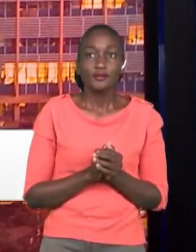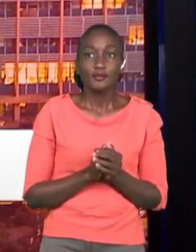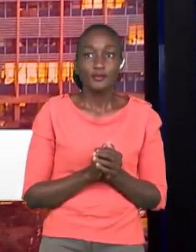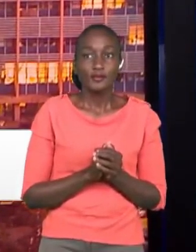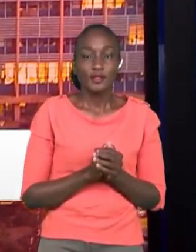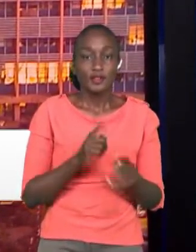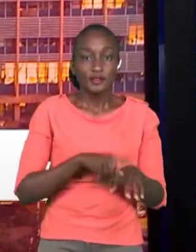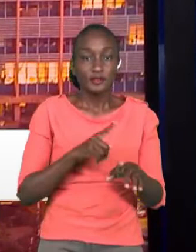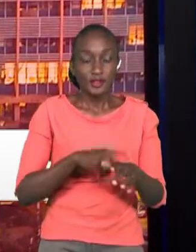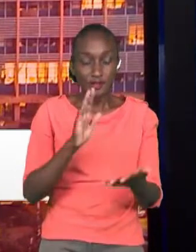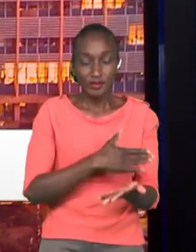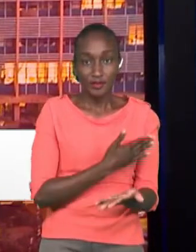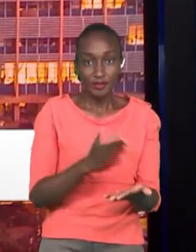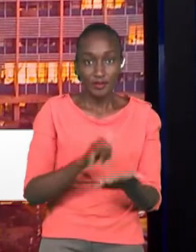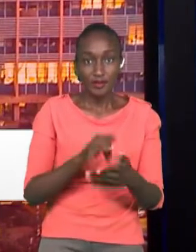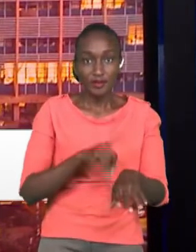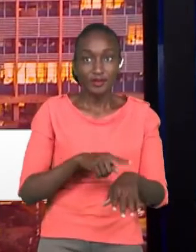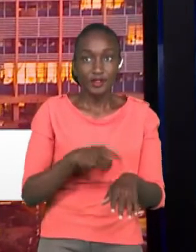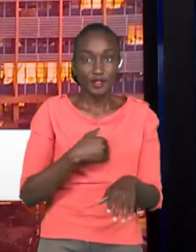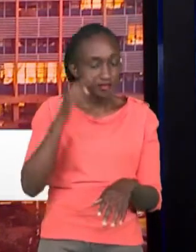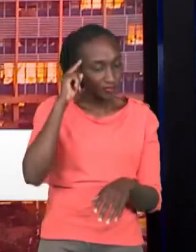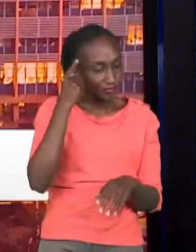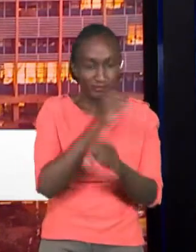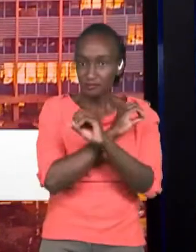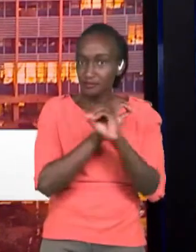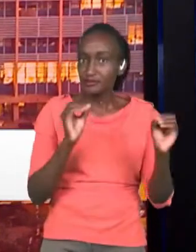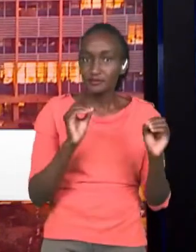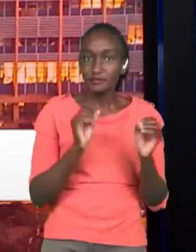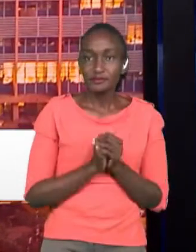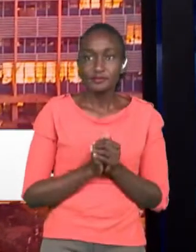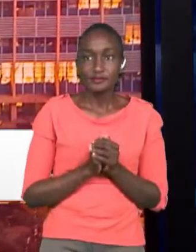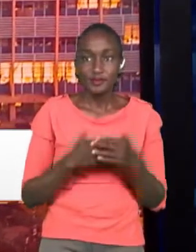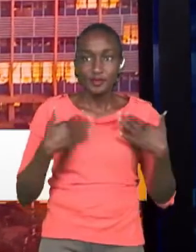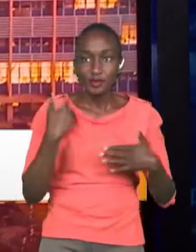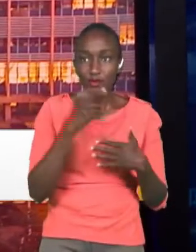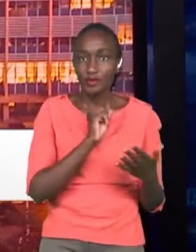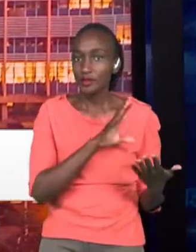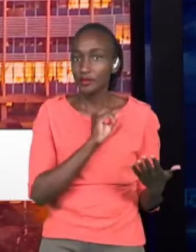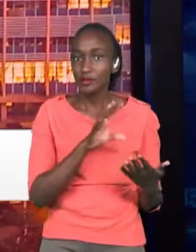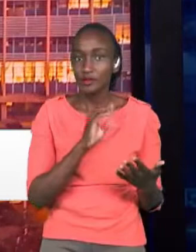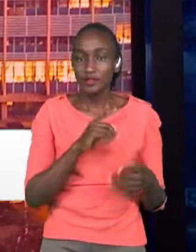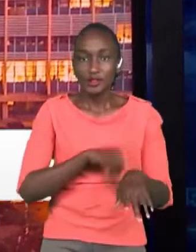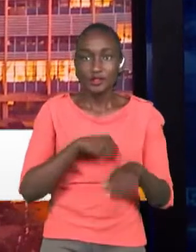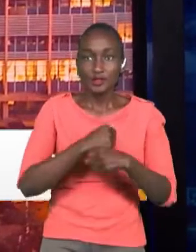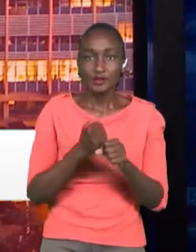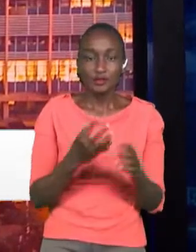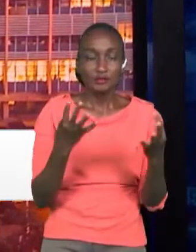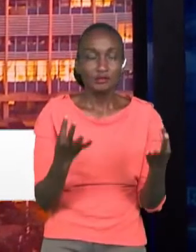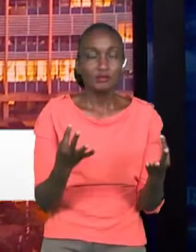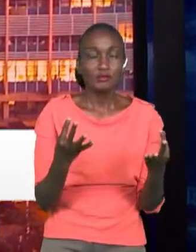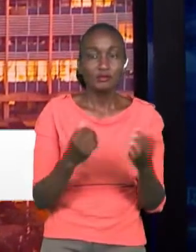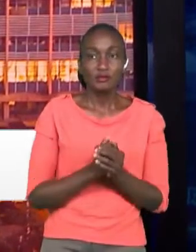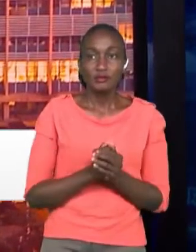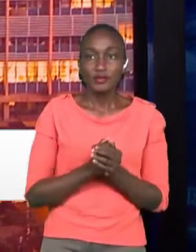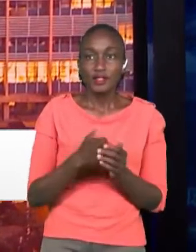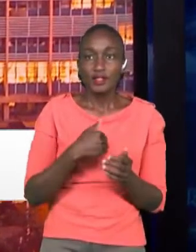chanting this hum. Mm-hmm. So that time you don't have any thoughts in the brain. Yeah, mostly yeah. The people are complaining that yeah. when they are doing the meditation, they have the